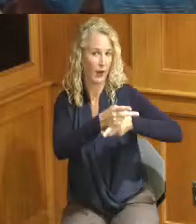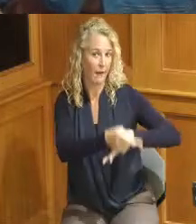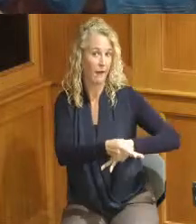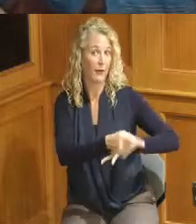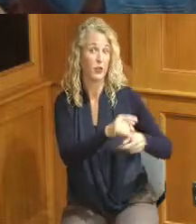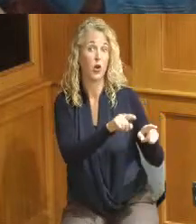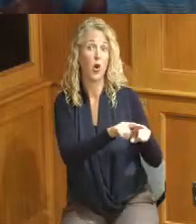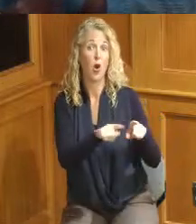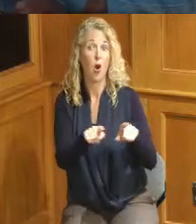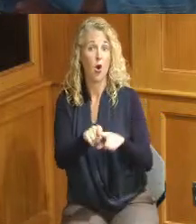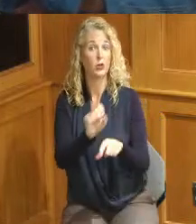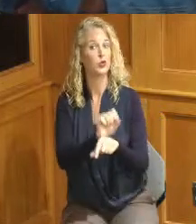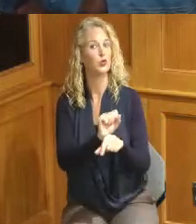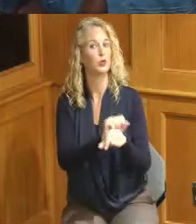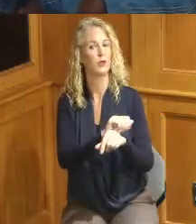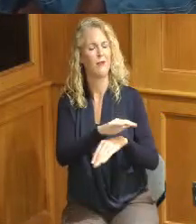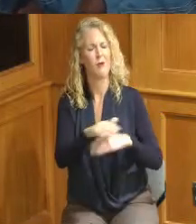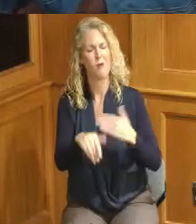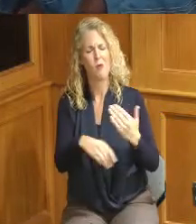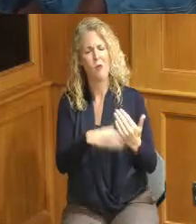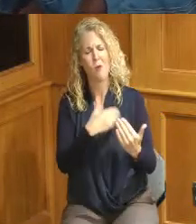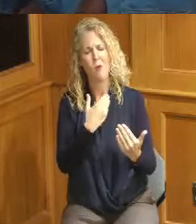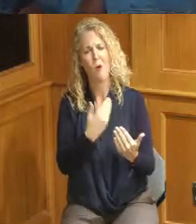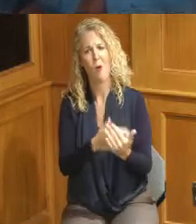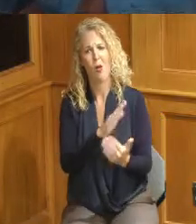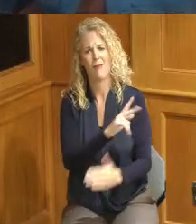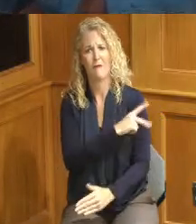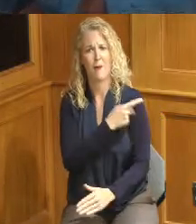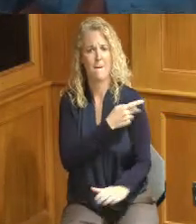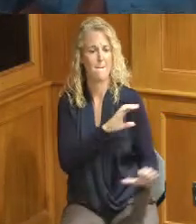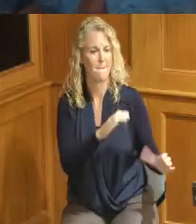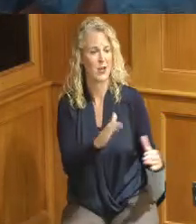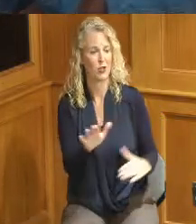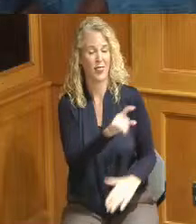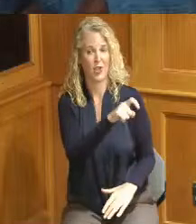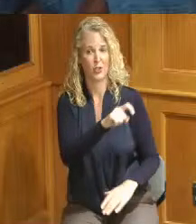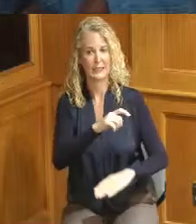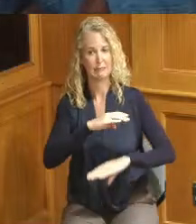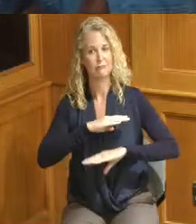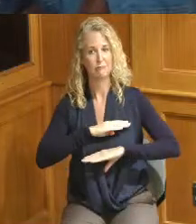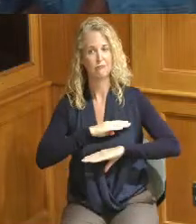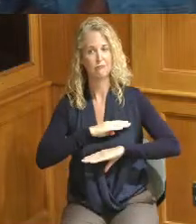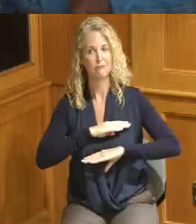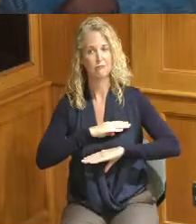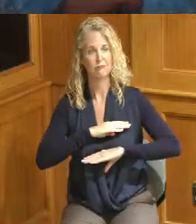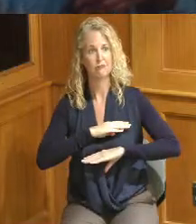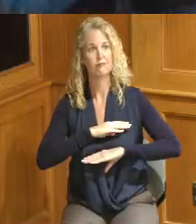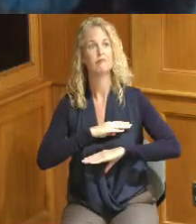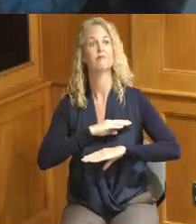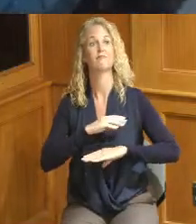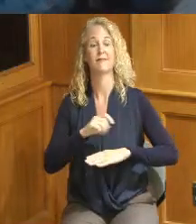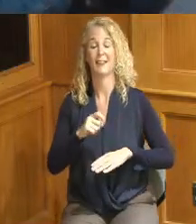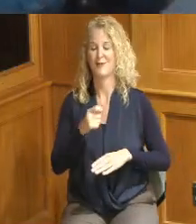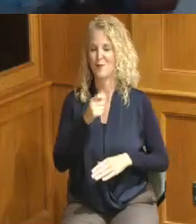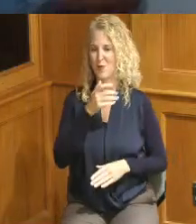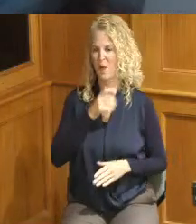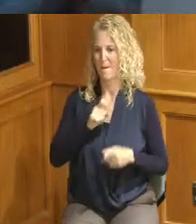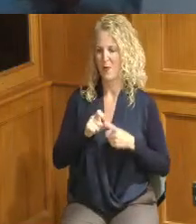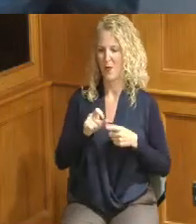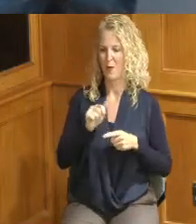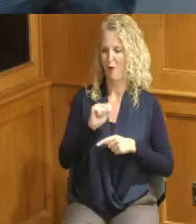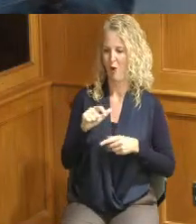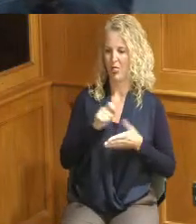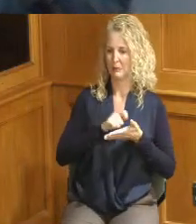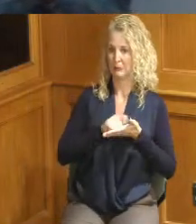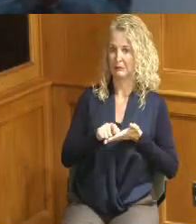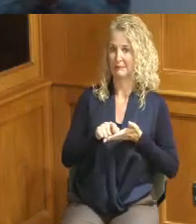also works to assure that all of her patients' needs are met. They underlined all. Darlene is